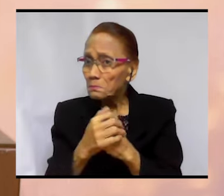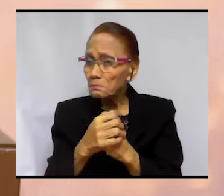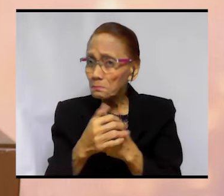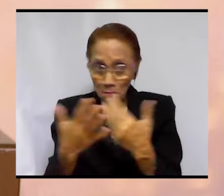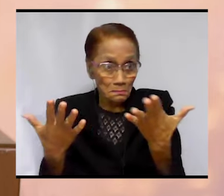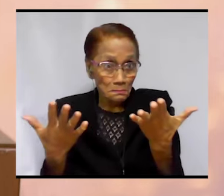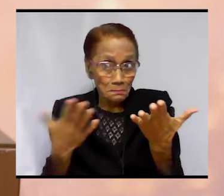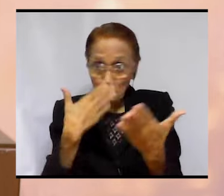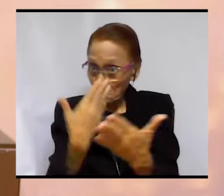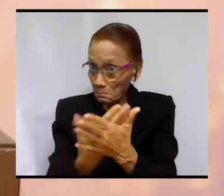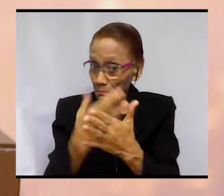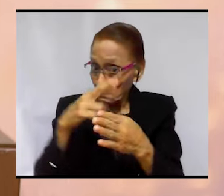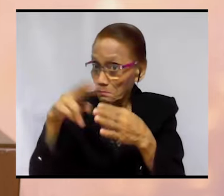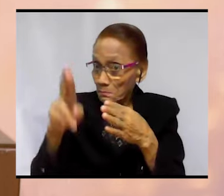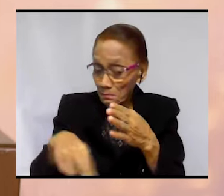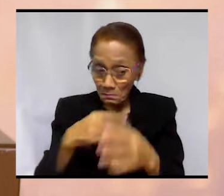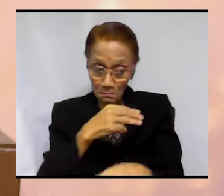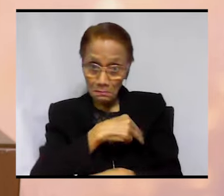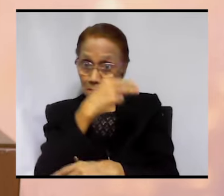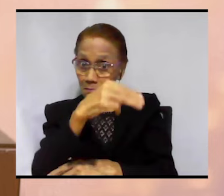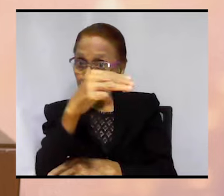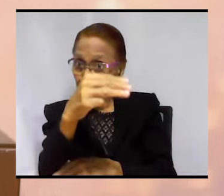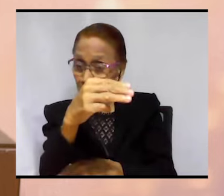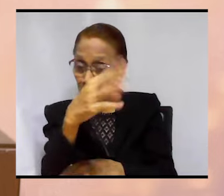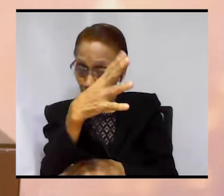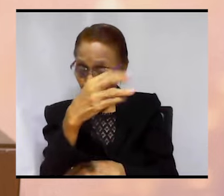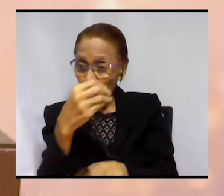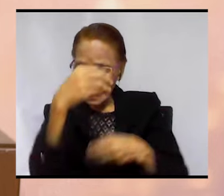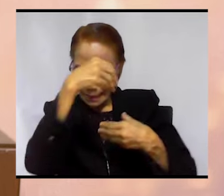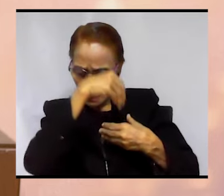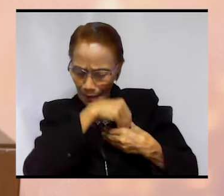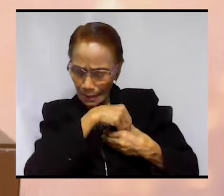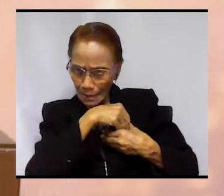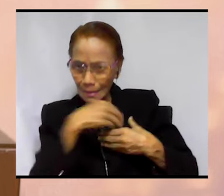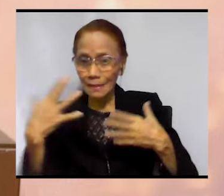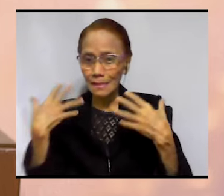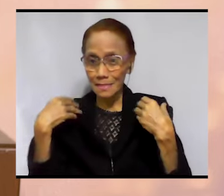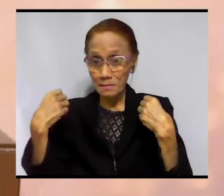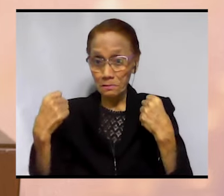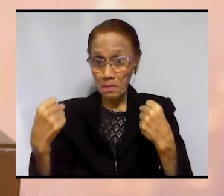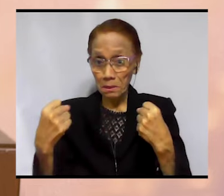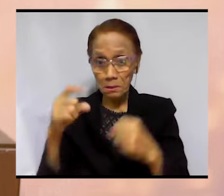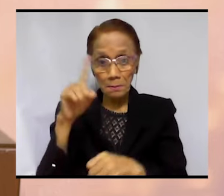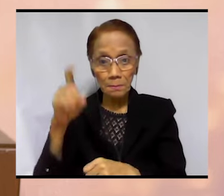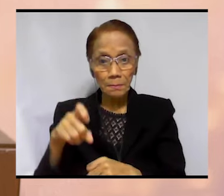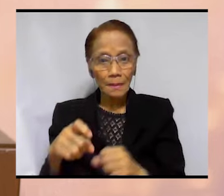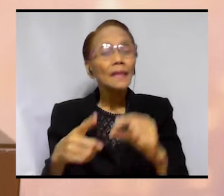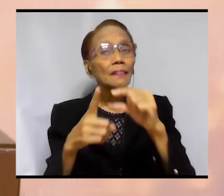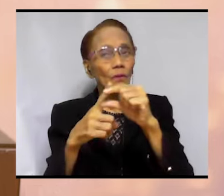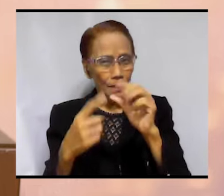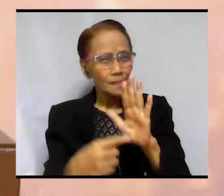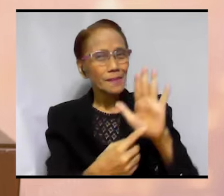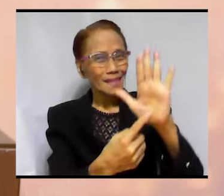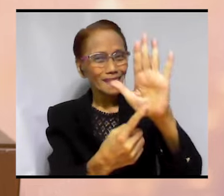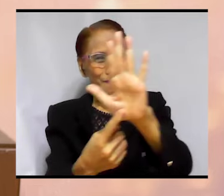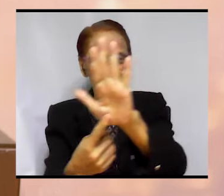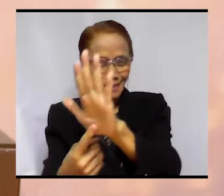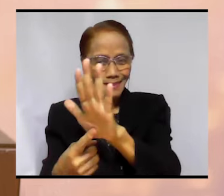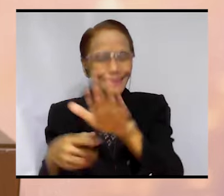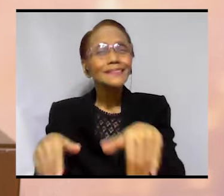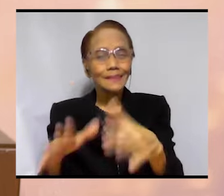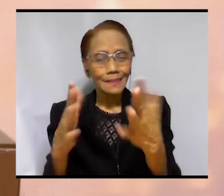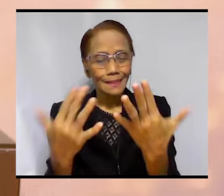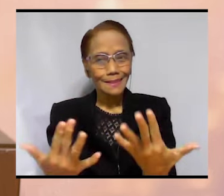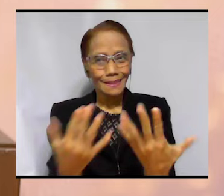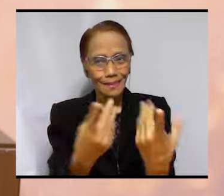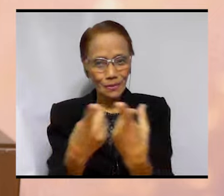it fruitful in mission and in inner strength? The word has been exposed. Let